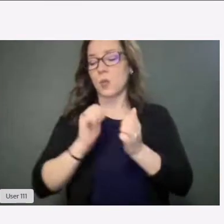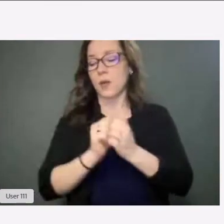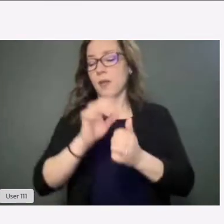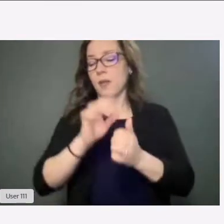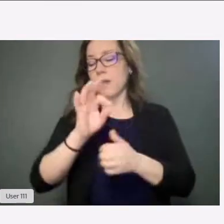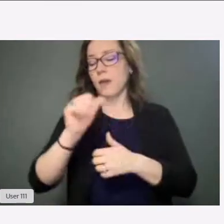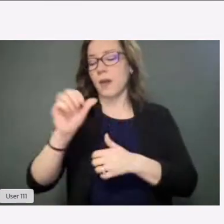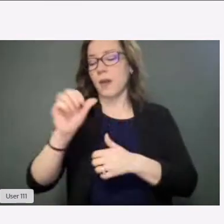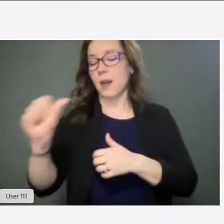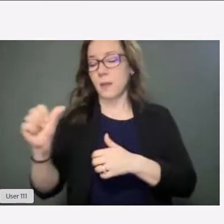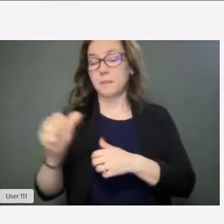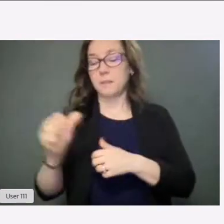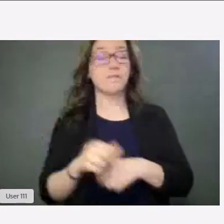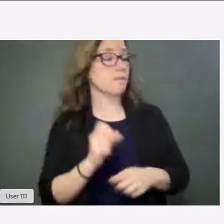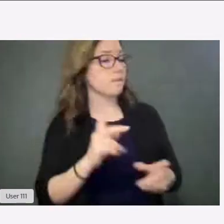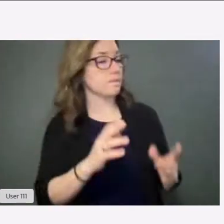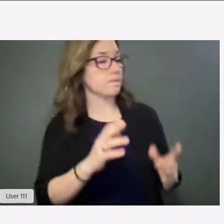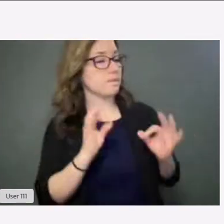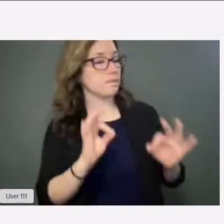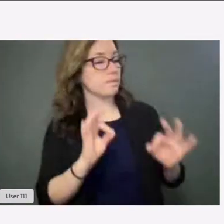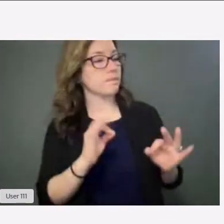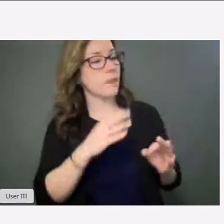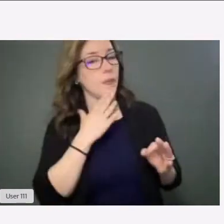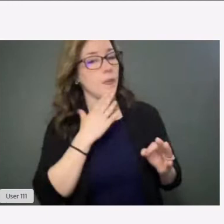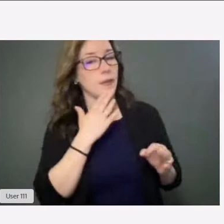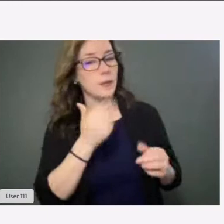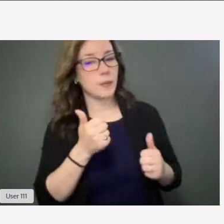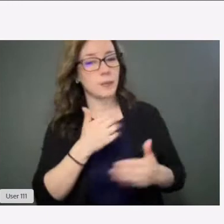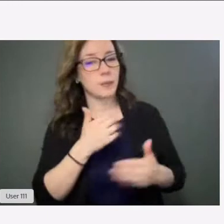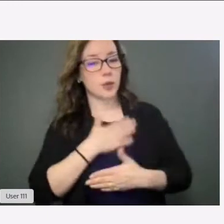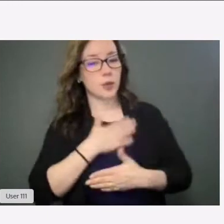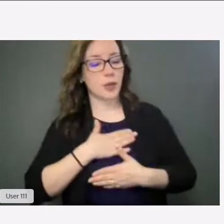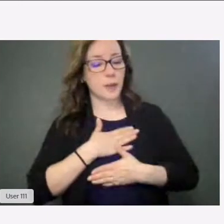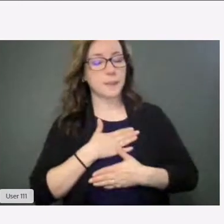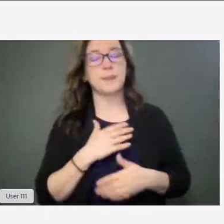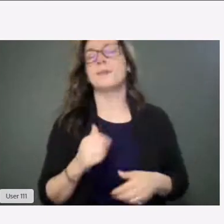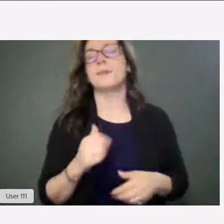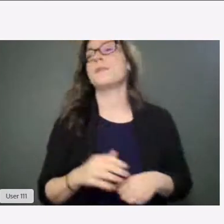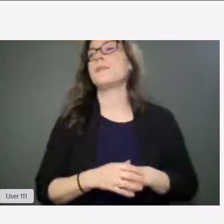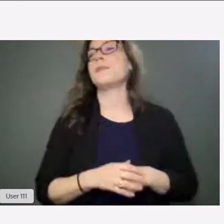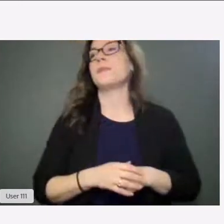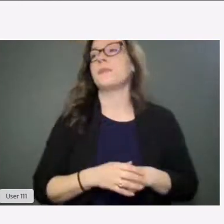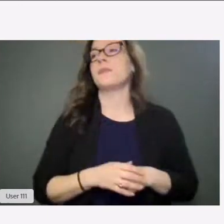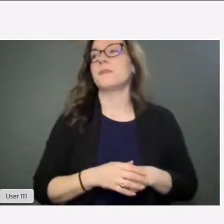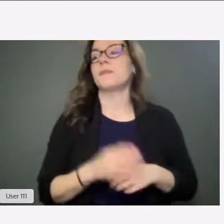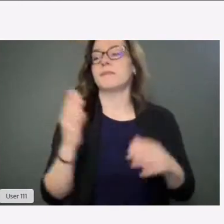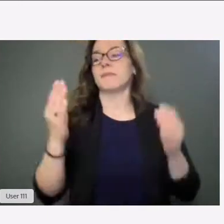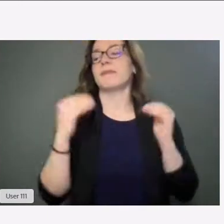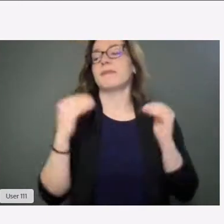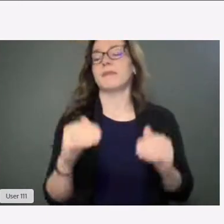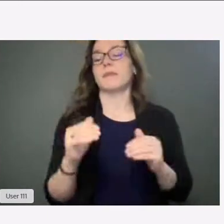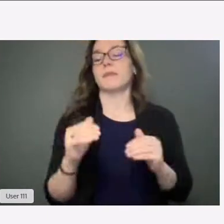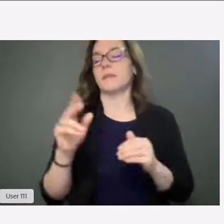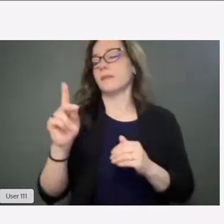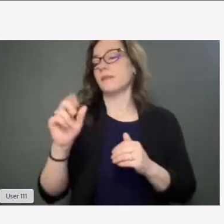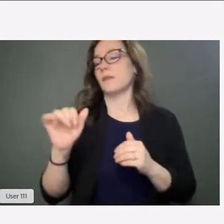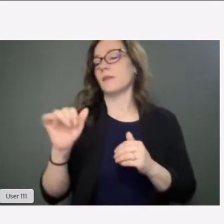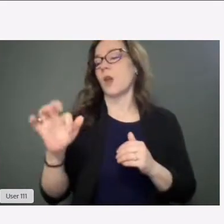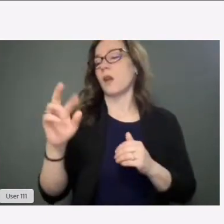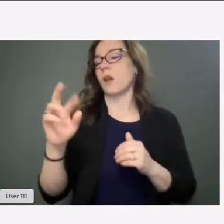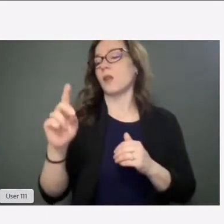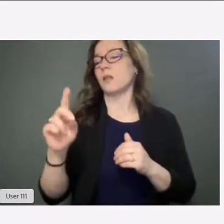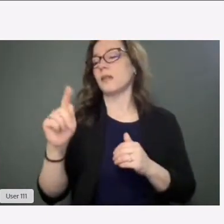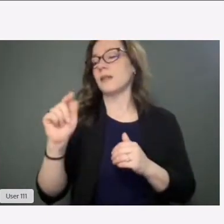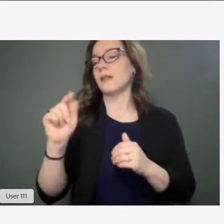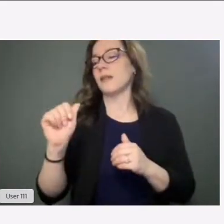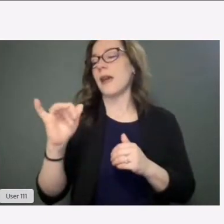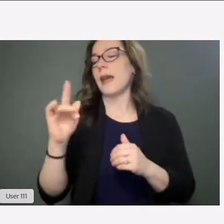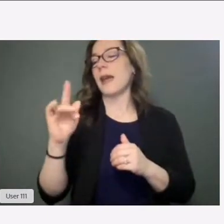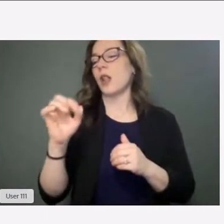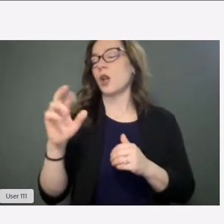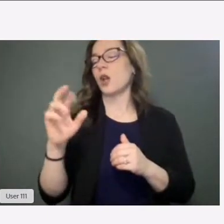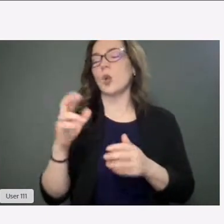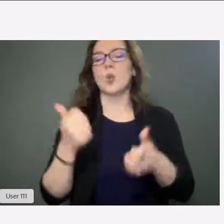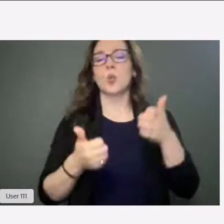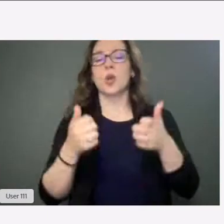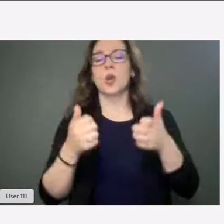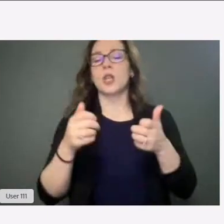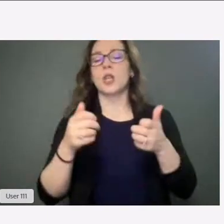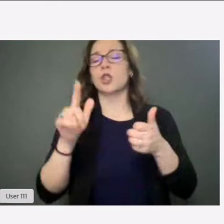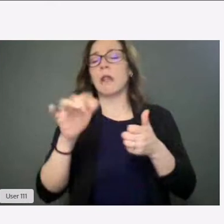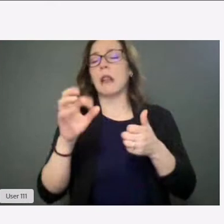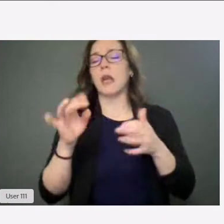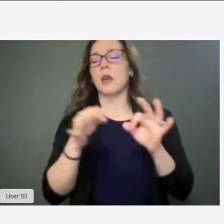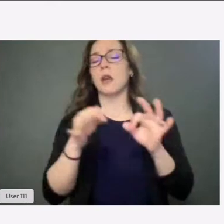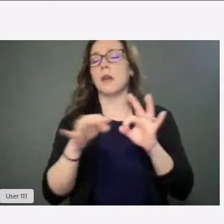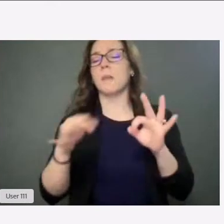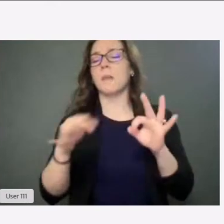Okay, great. Thank you. Appreciate that. Next question. From Donald Taylor, which links would best